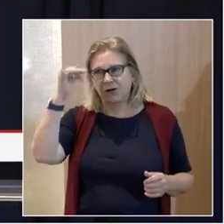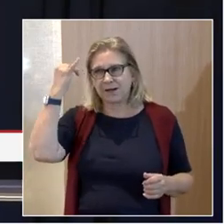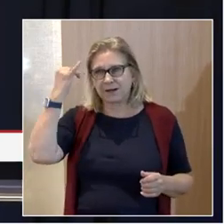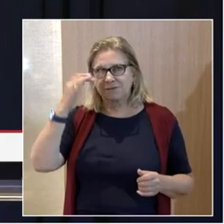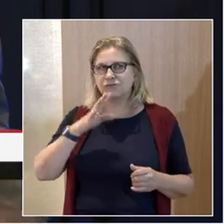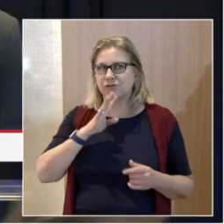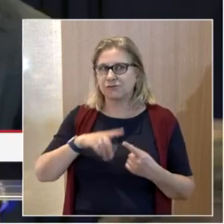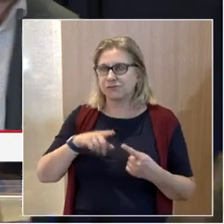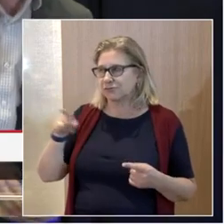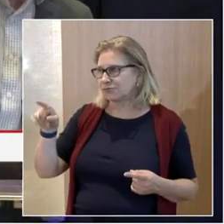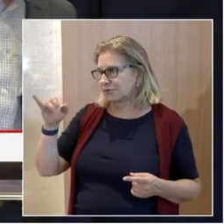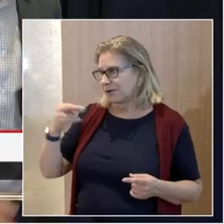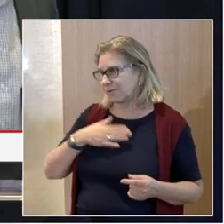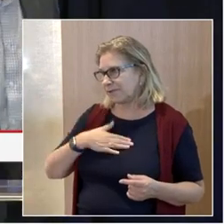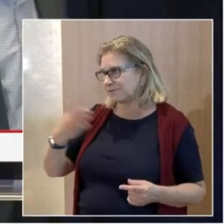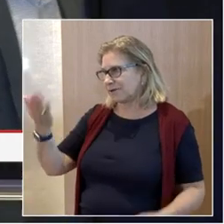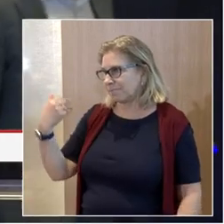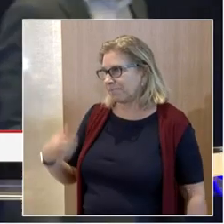Don, please.